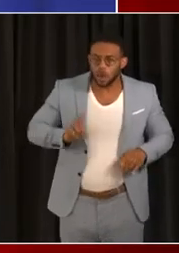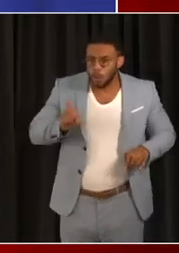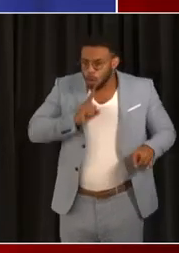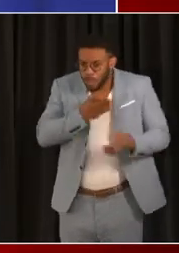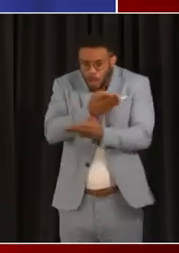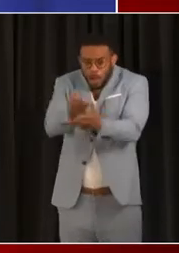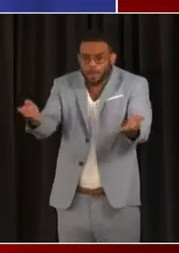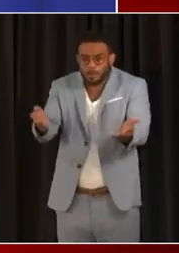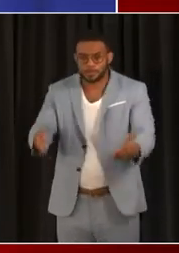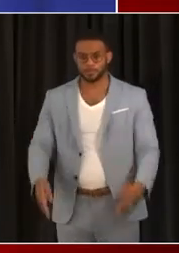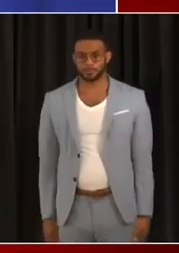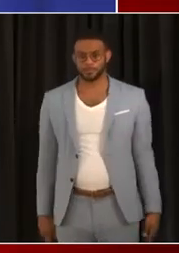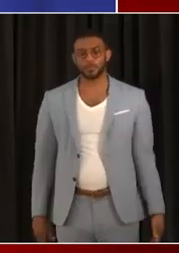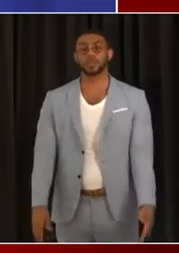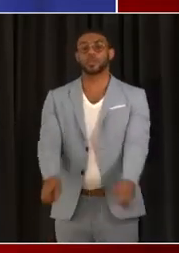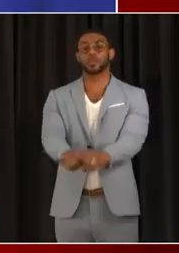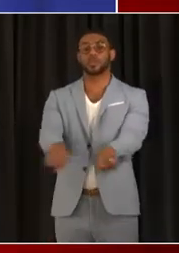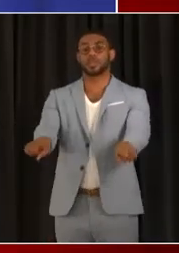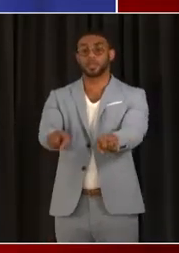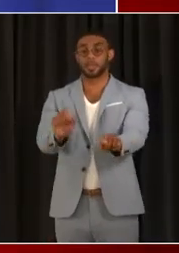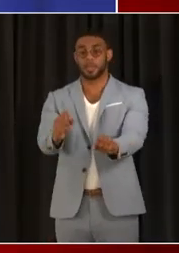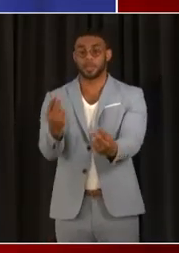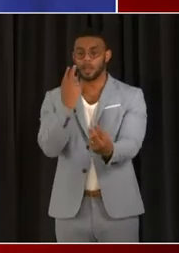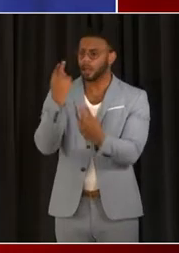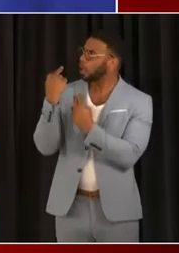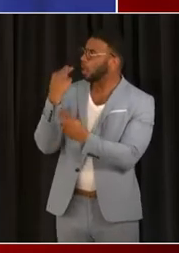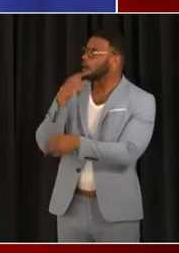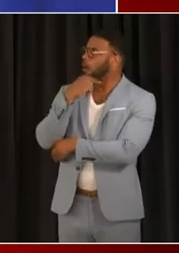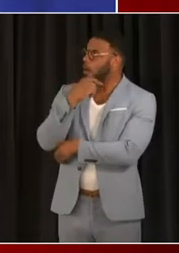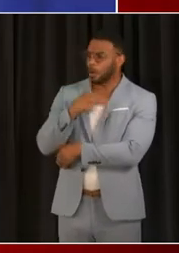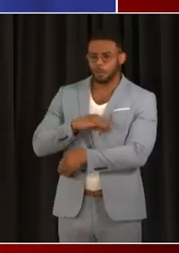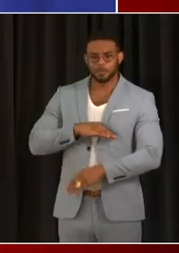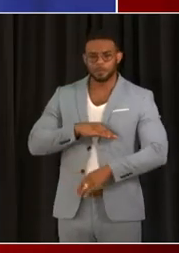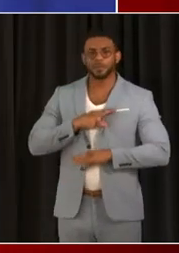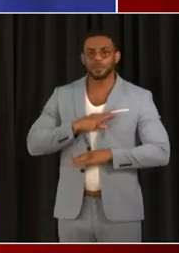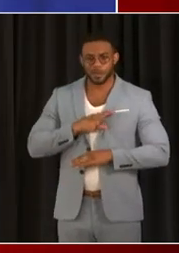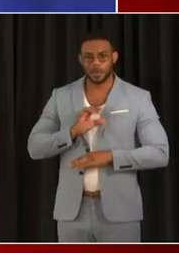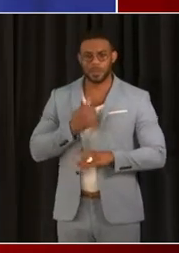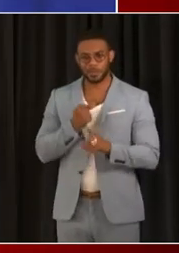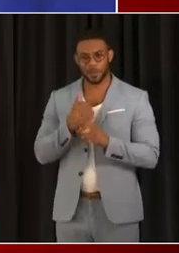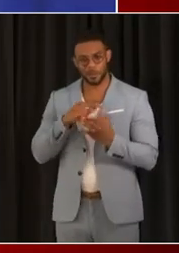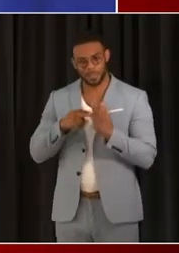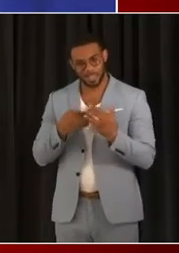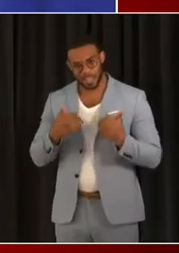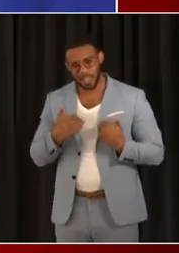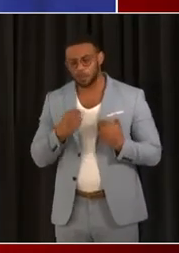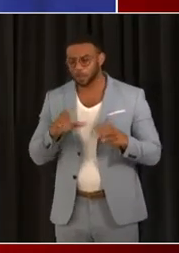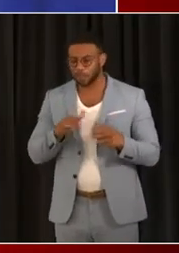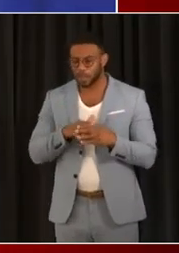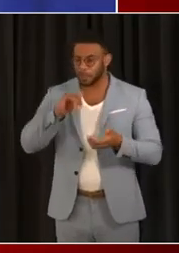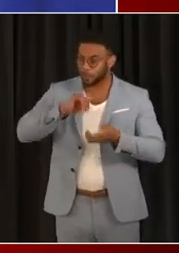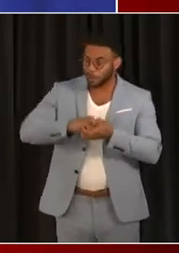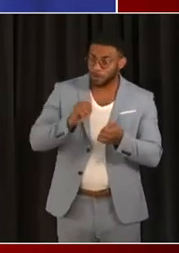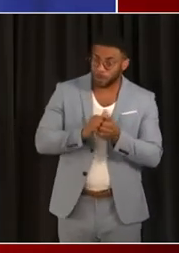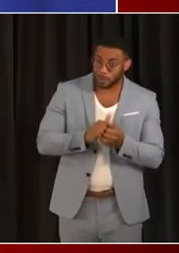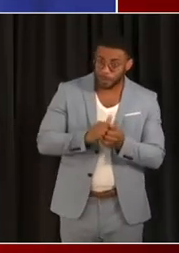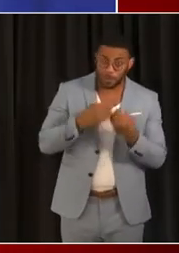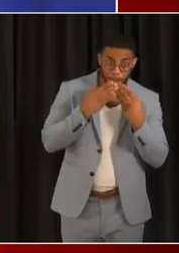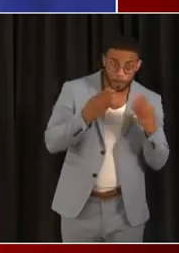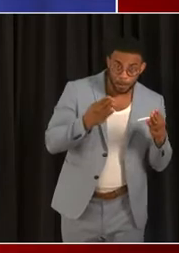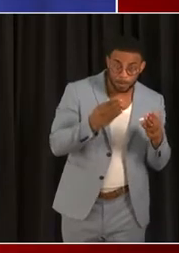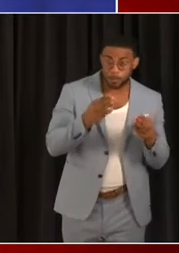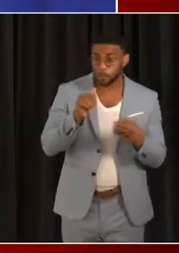citizens where they are, and to then be able to look back and say that we've had the impact that we intended to have. And we do that in partnership with